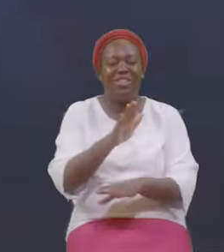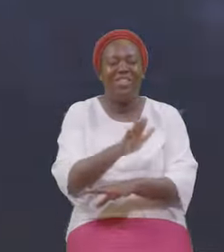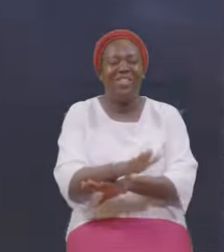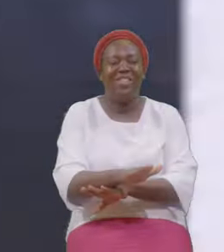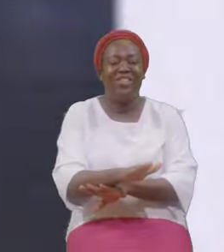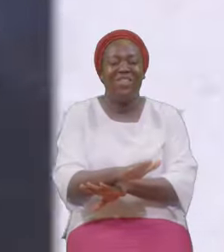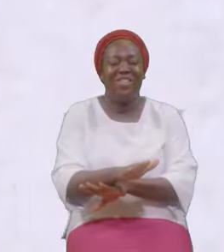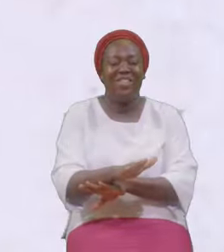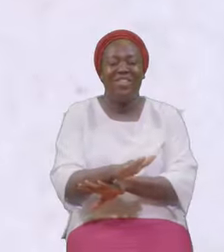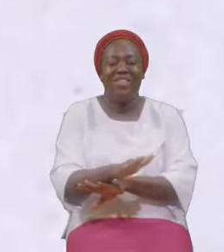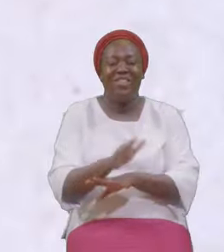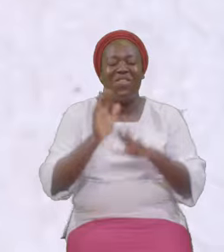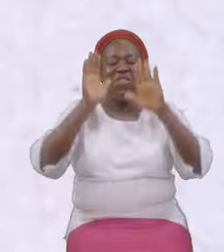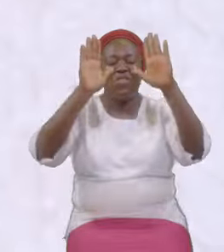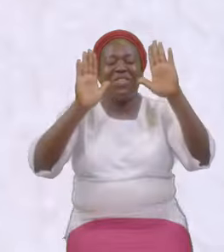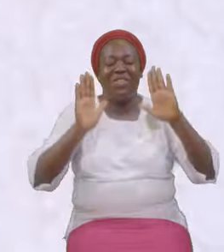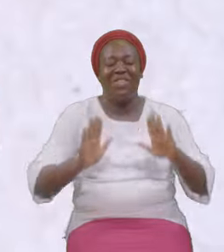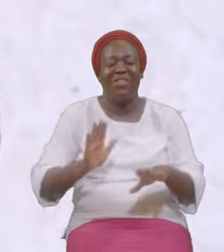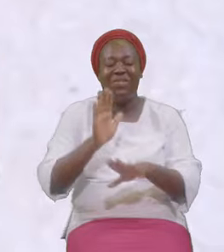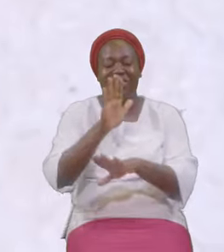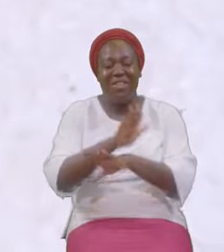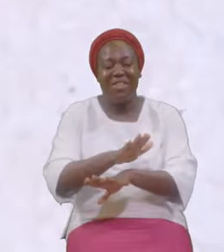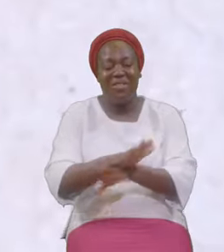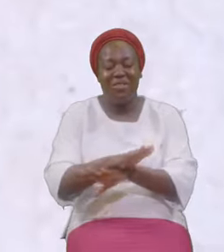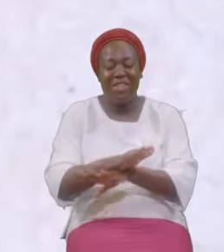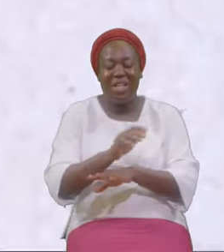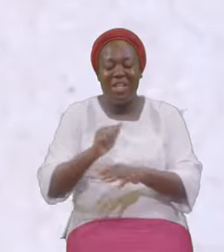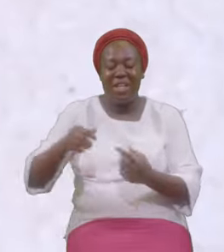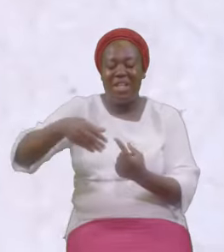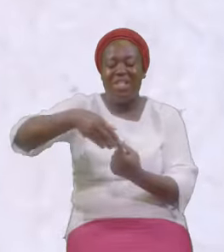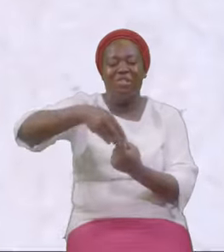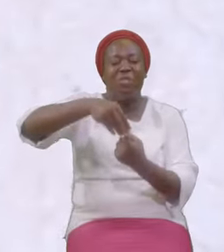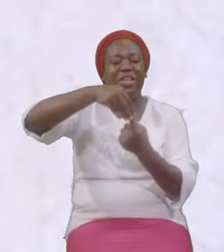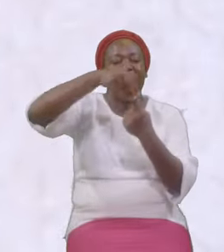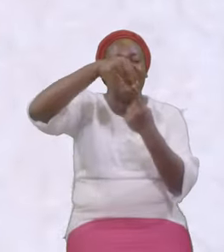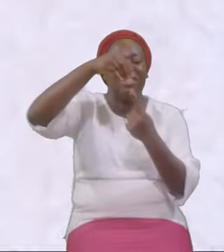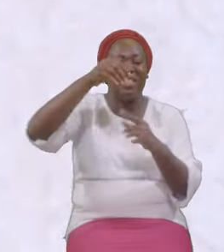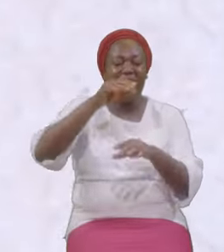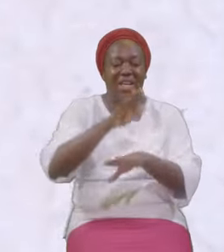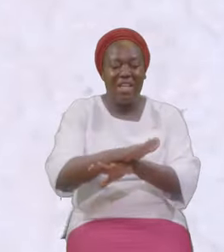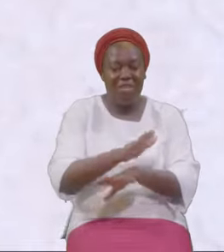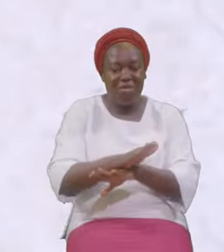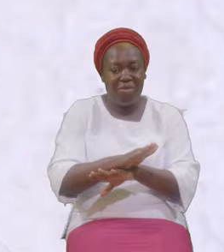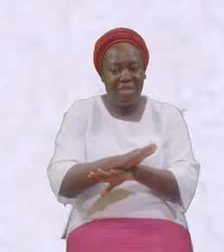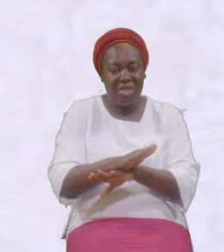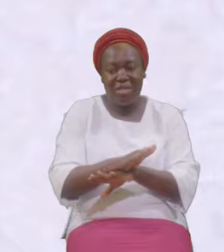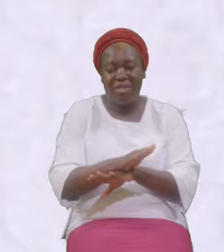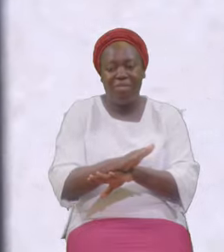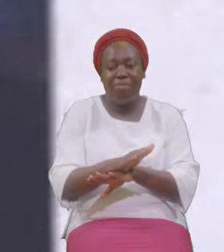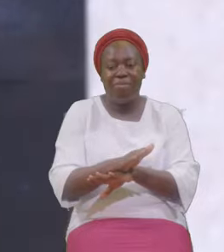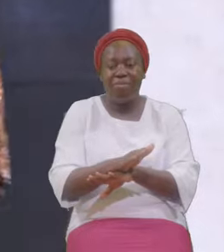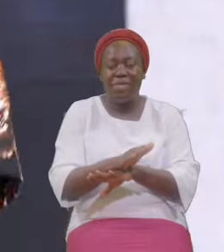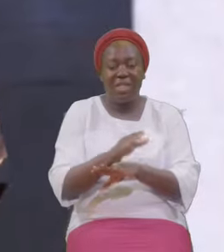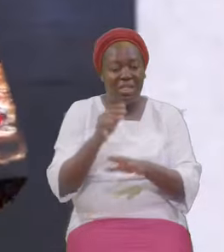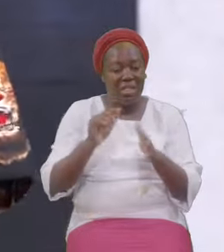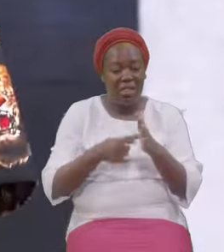spectacular evening, a special evening. For these people were reading about, the evening